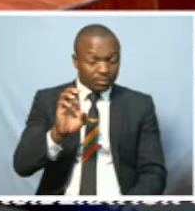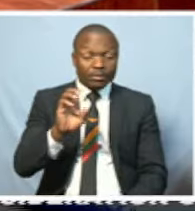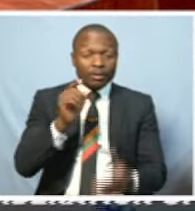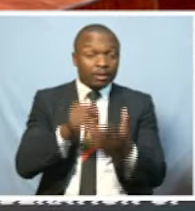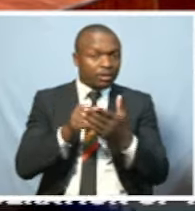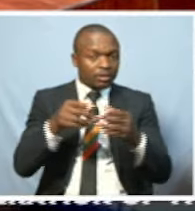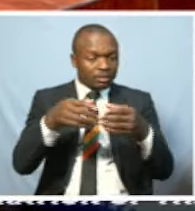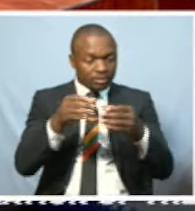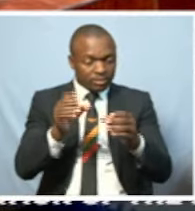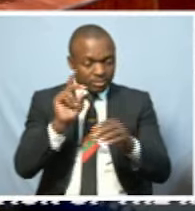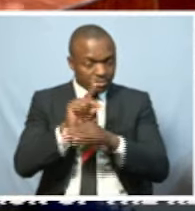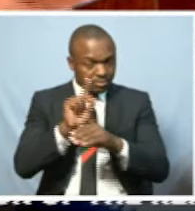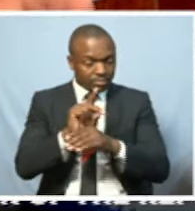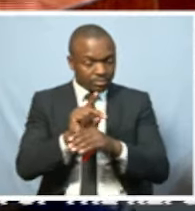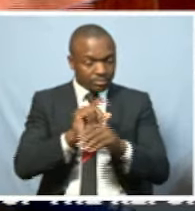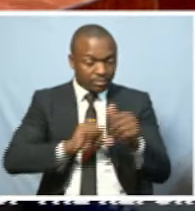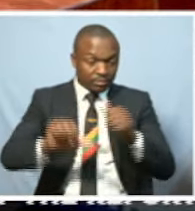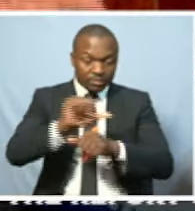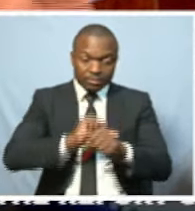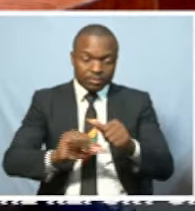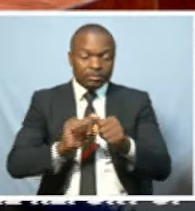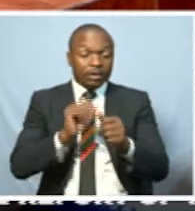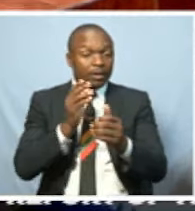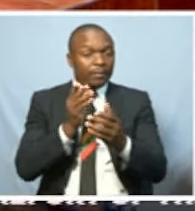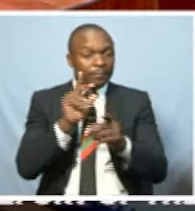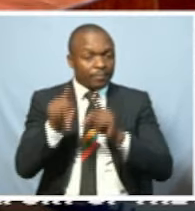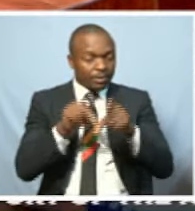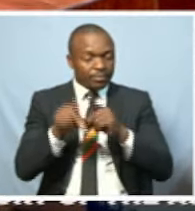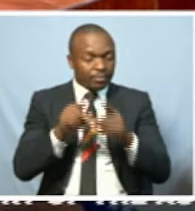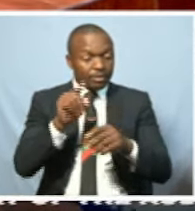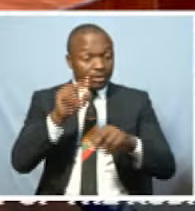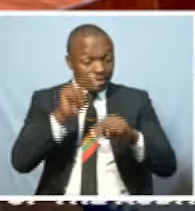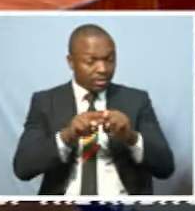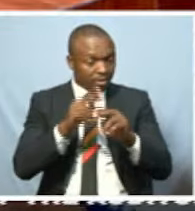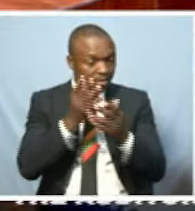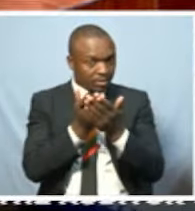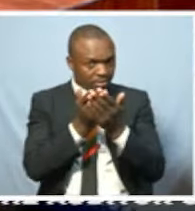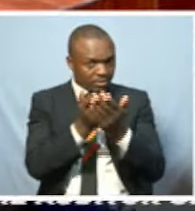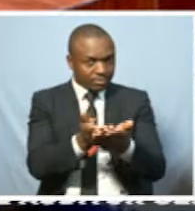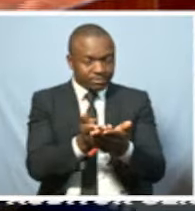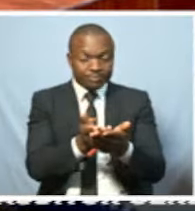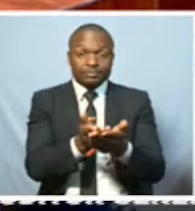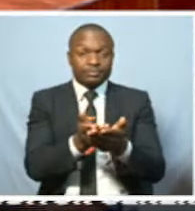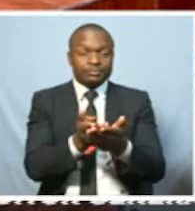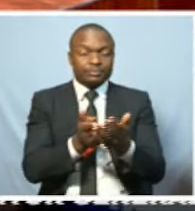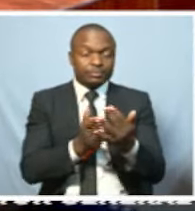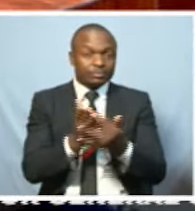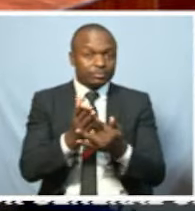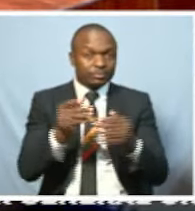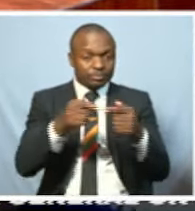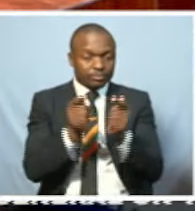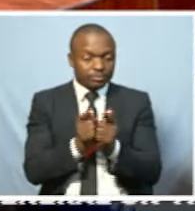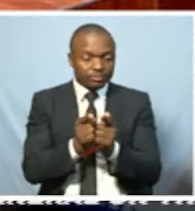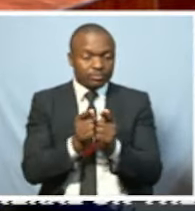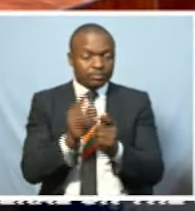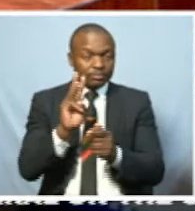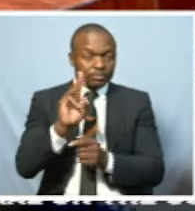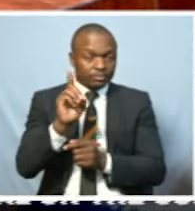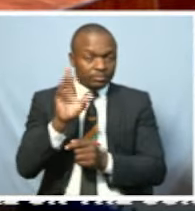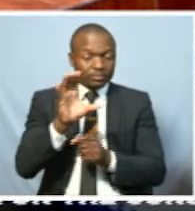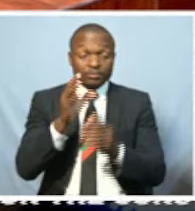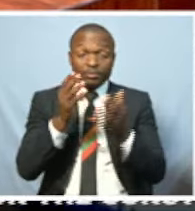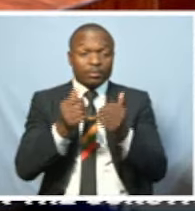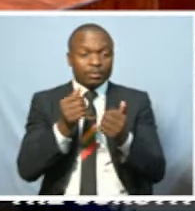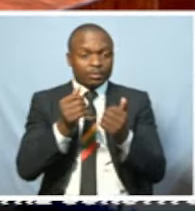people, when they sit through zones, what development committees, they tell you, we want this road to be